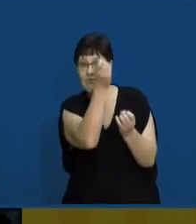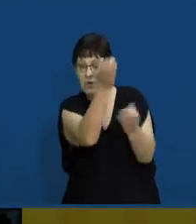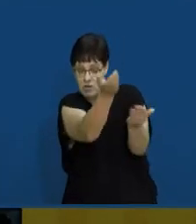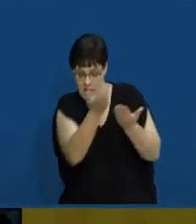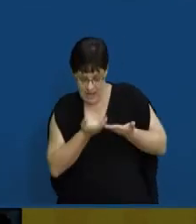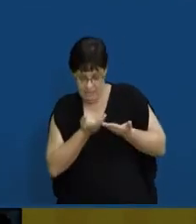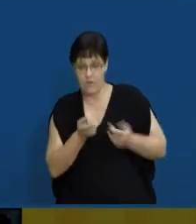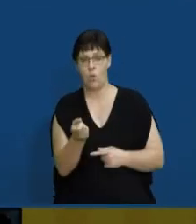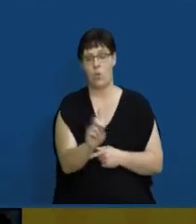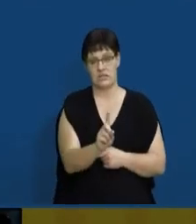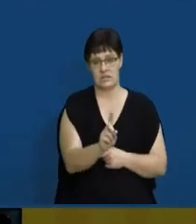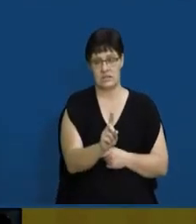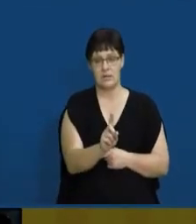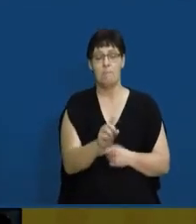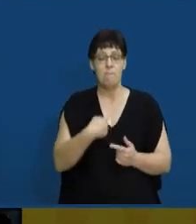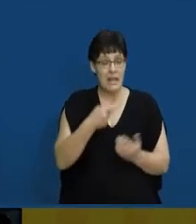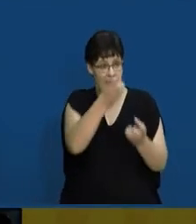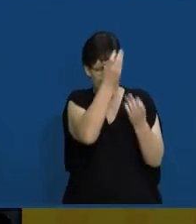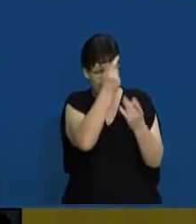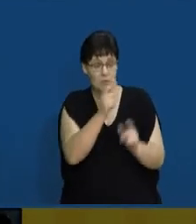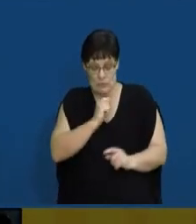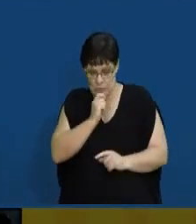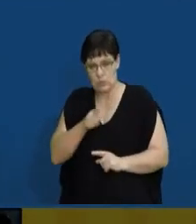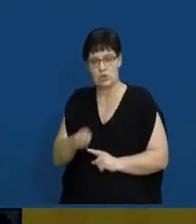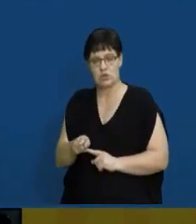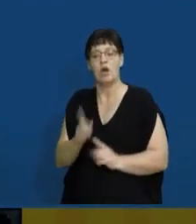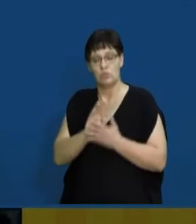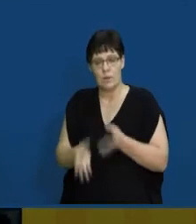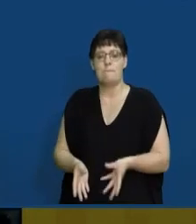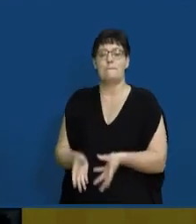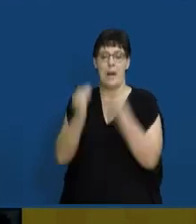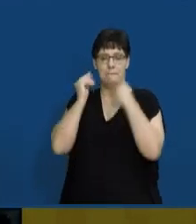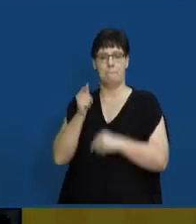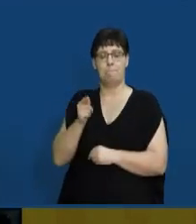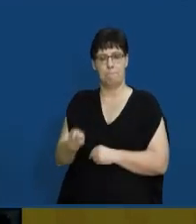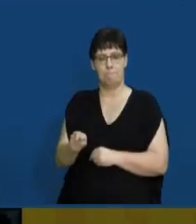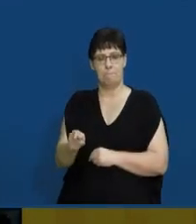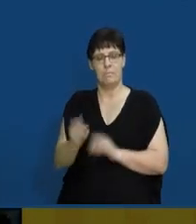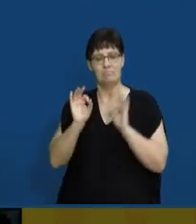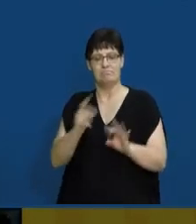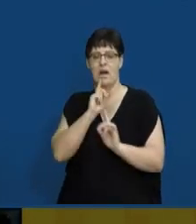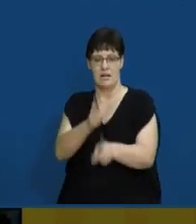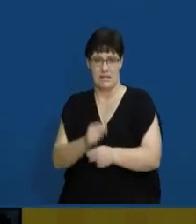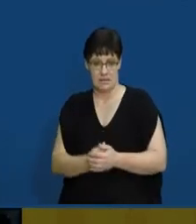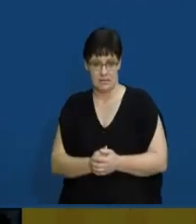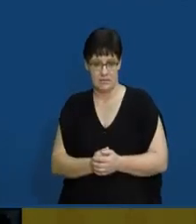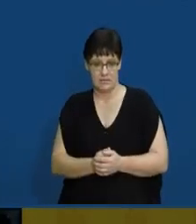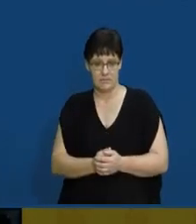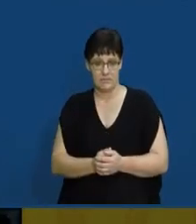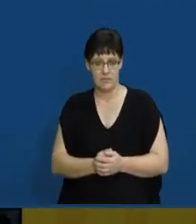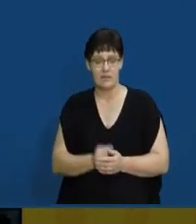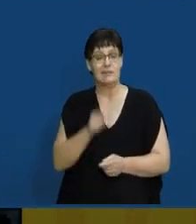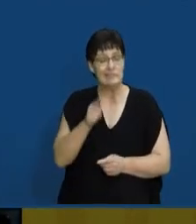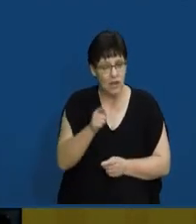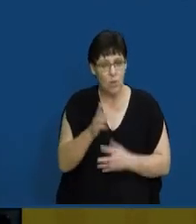have and how do you use that information to arrive at the correct answer, right? So this is